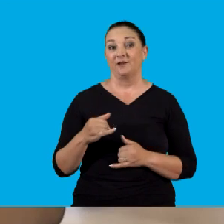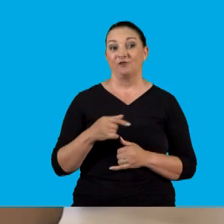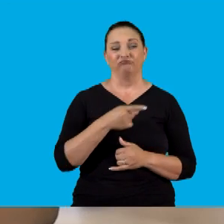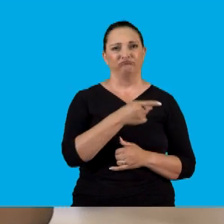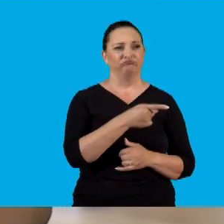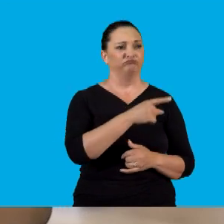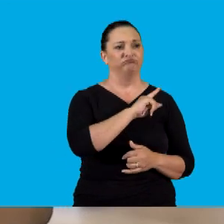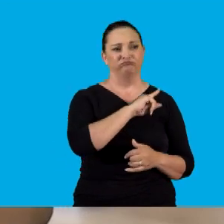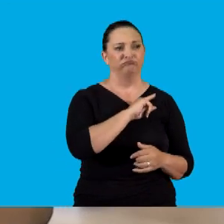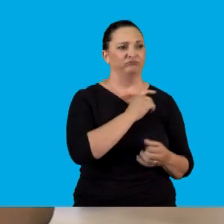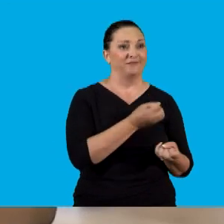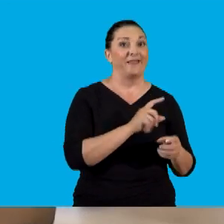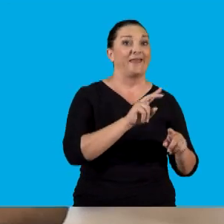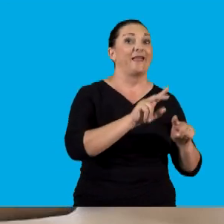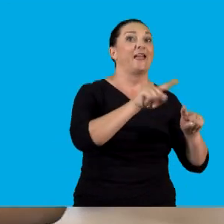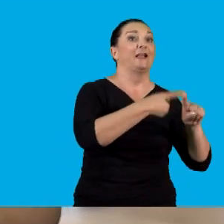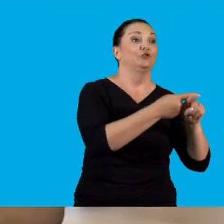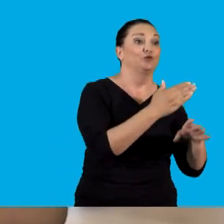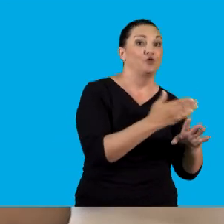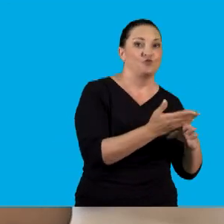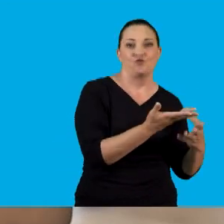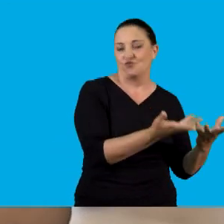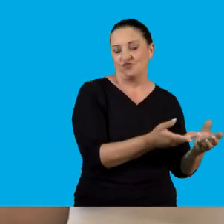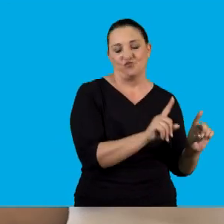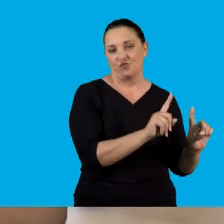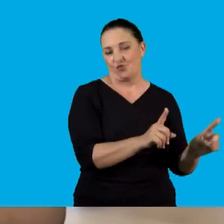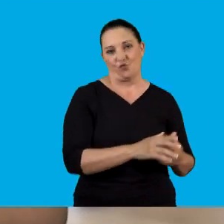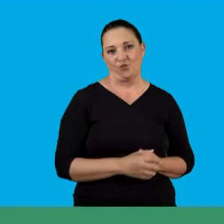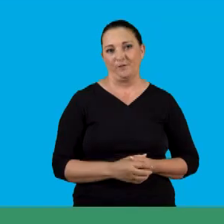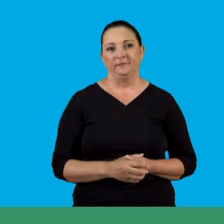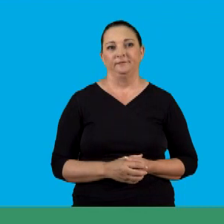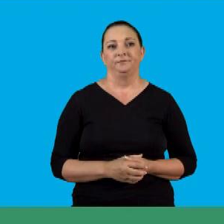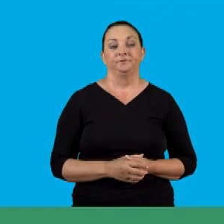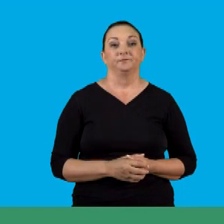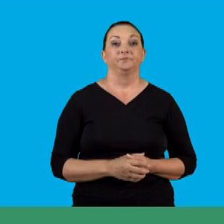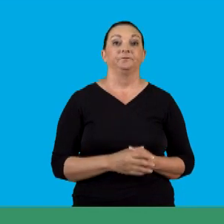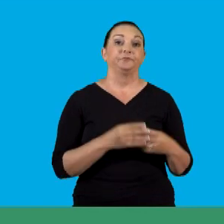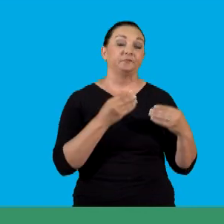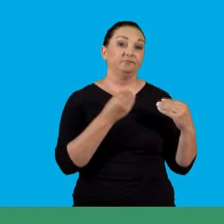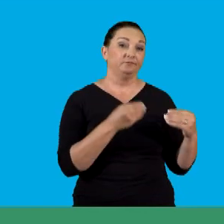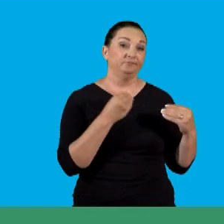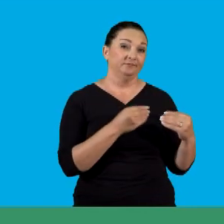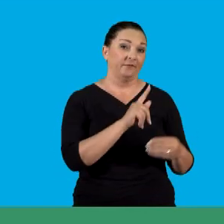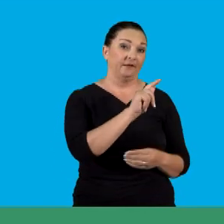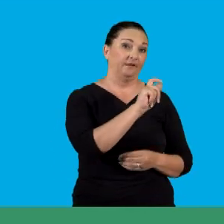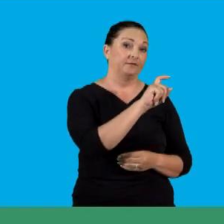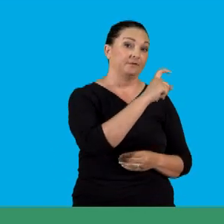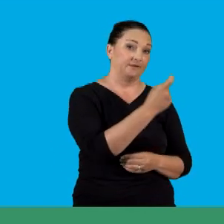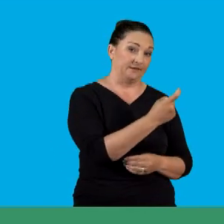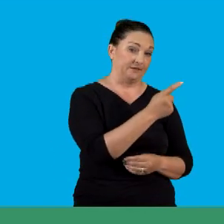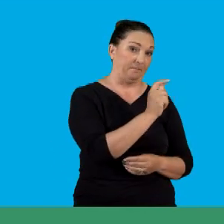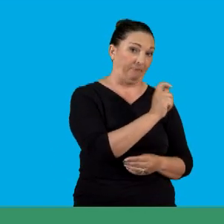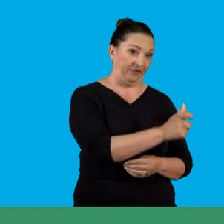exploit employees. Then businesses pay tax to SARS